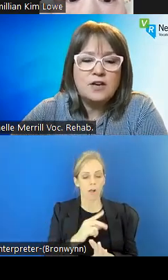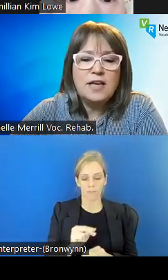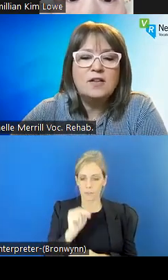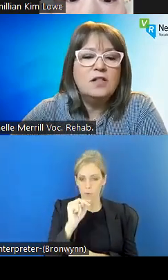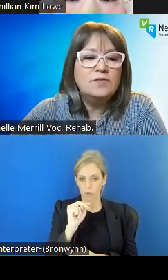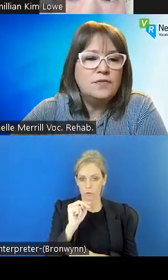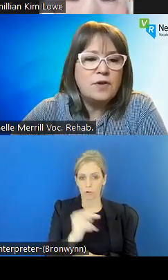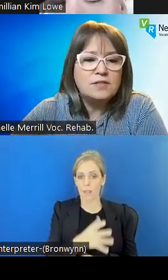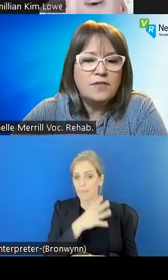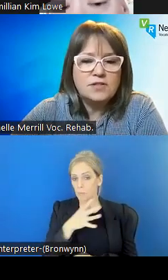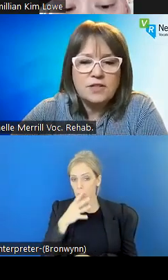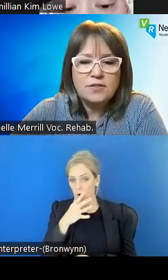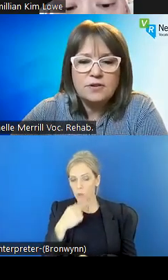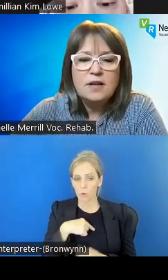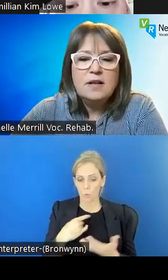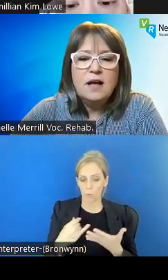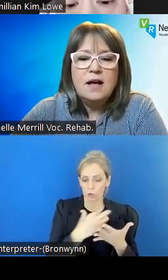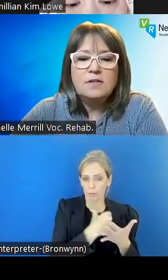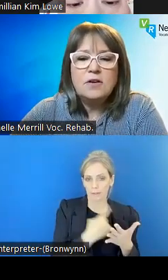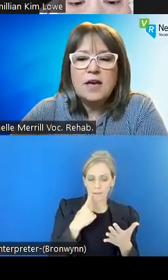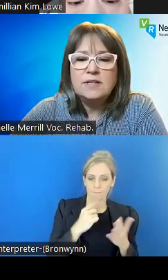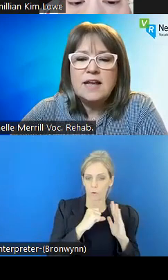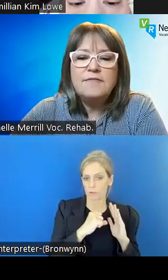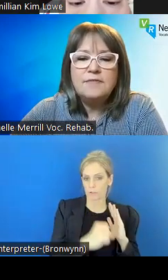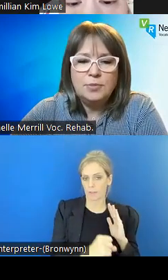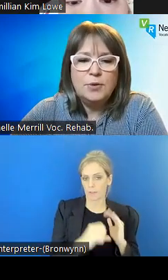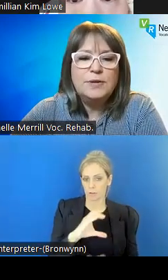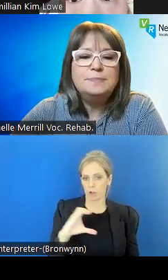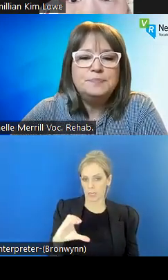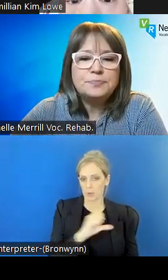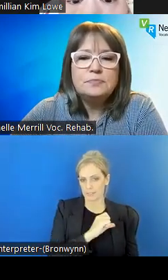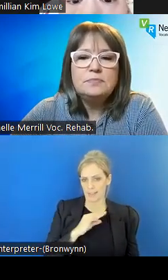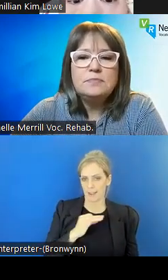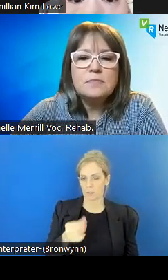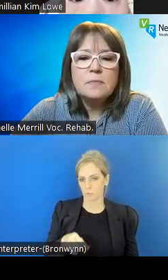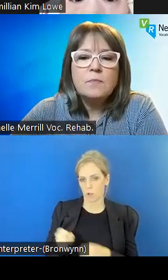working on getting all of the photographs of our southern Clark County staff uploaded.